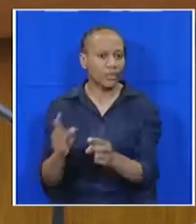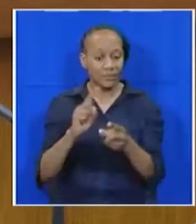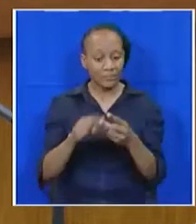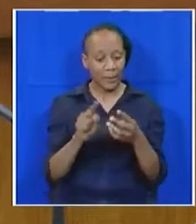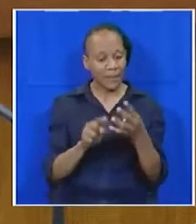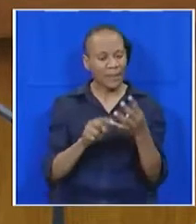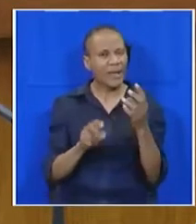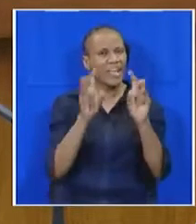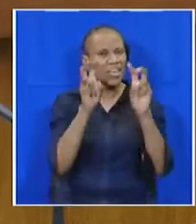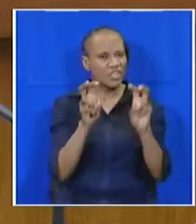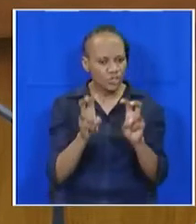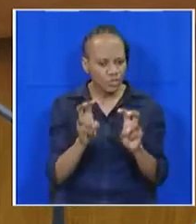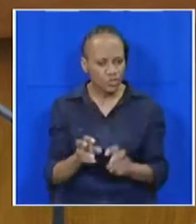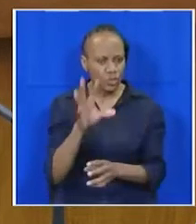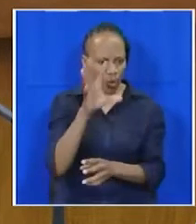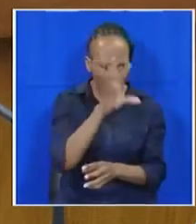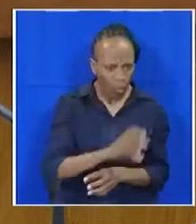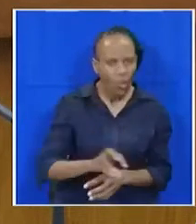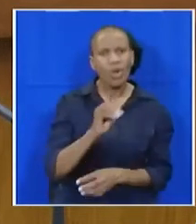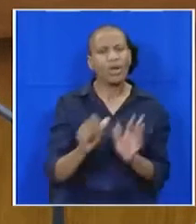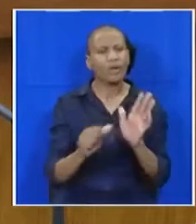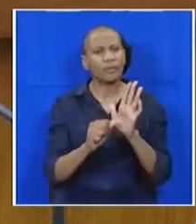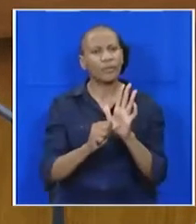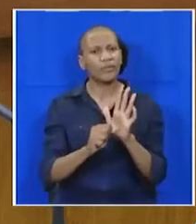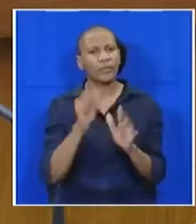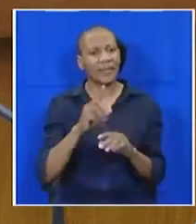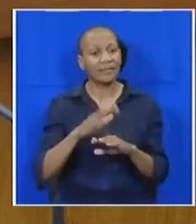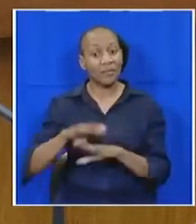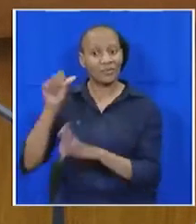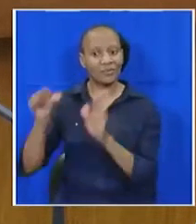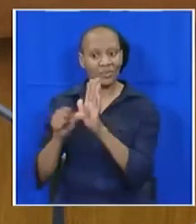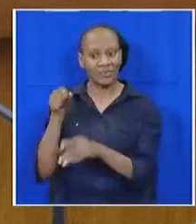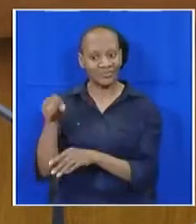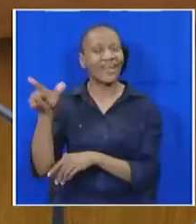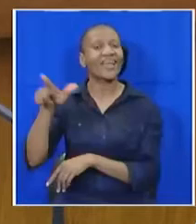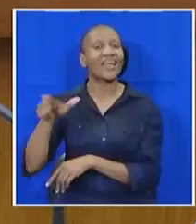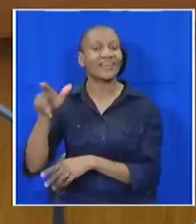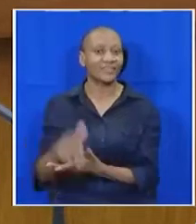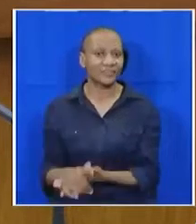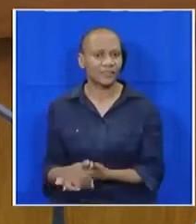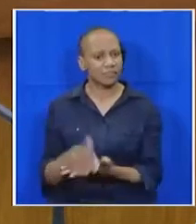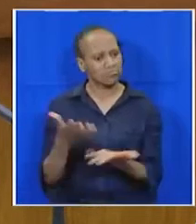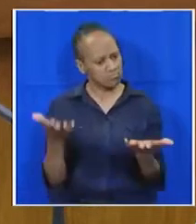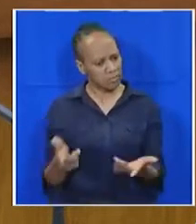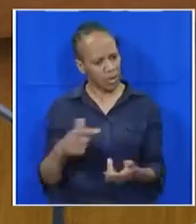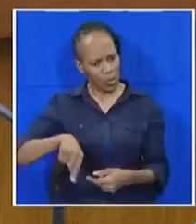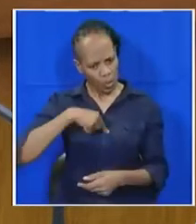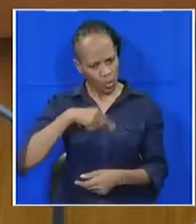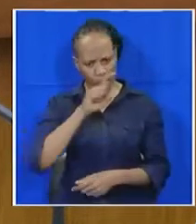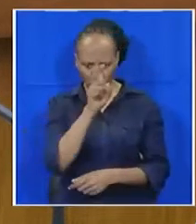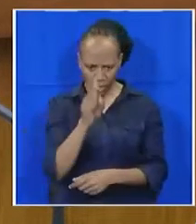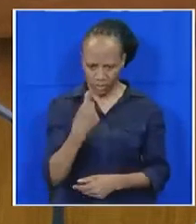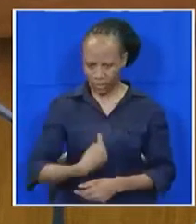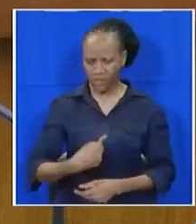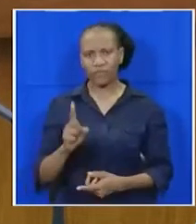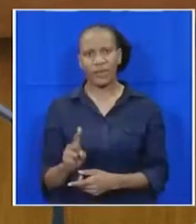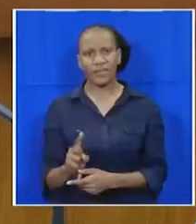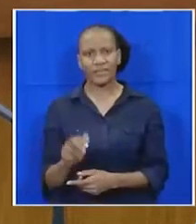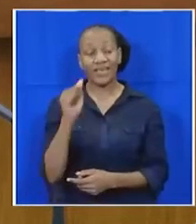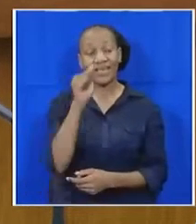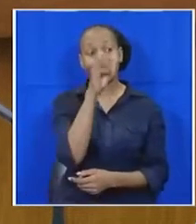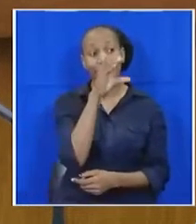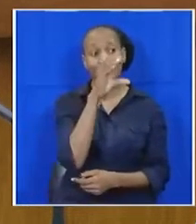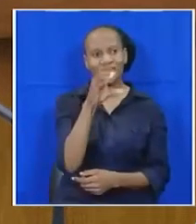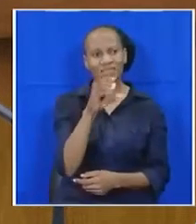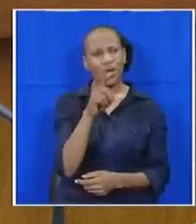may be, are only secondary, then we need to ask ourselves, why has the liberation movement not